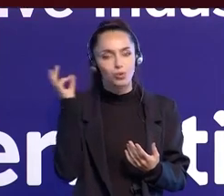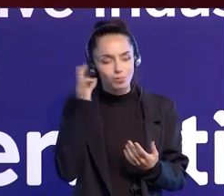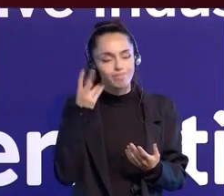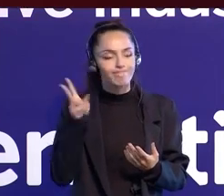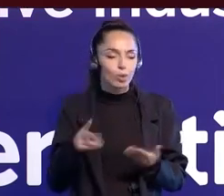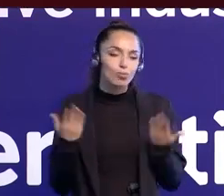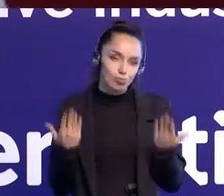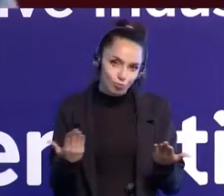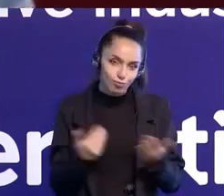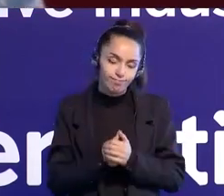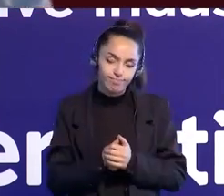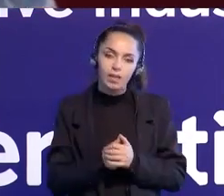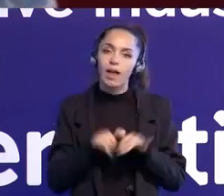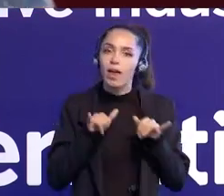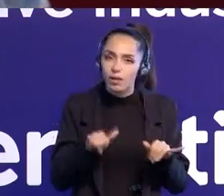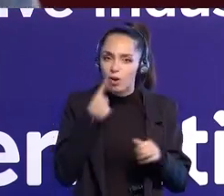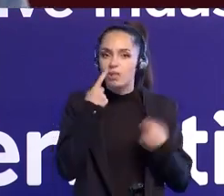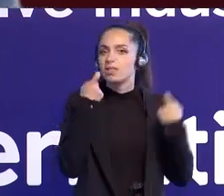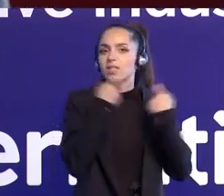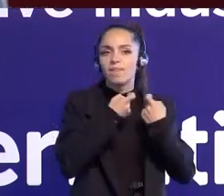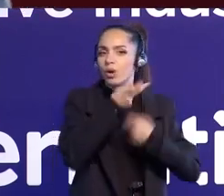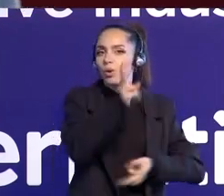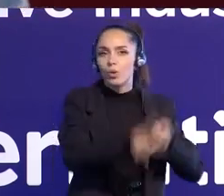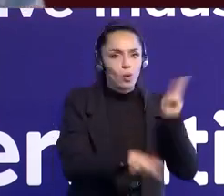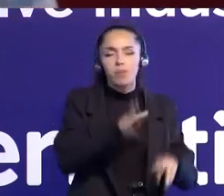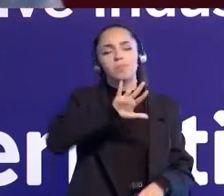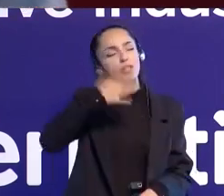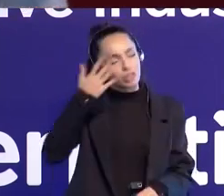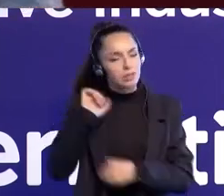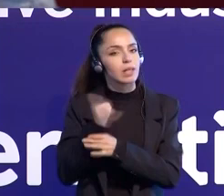and that's the most painful thing to look at.